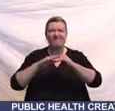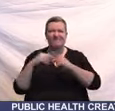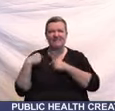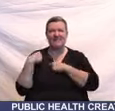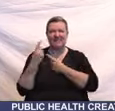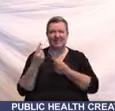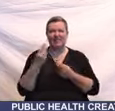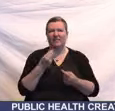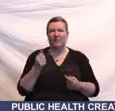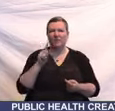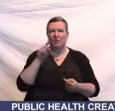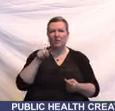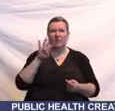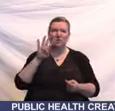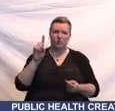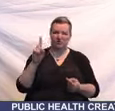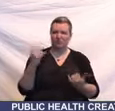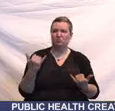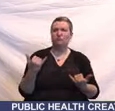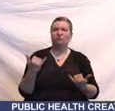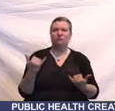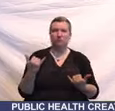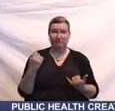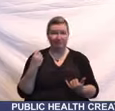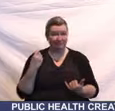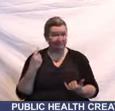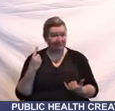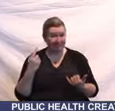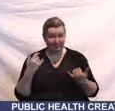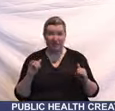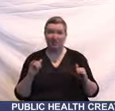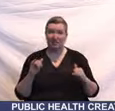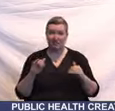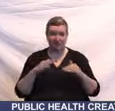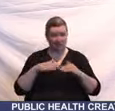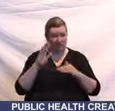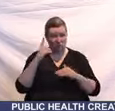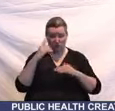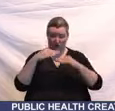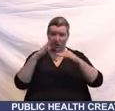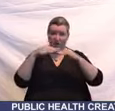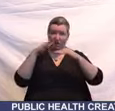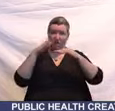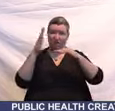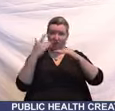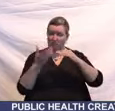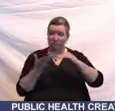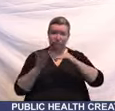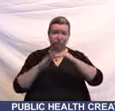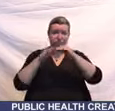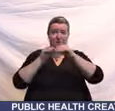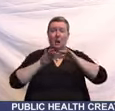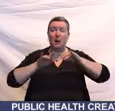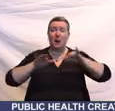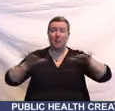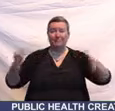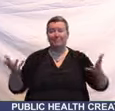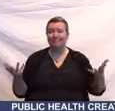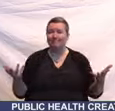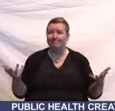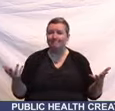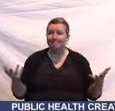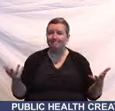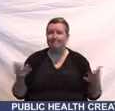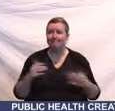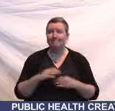at 1.41, it still denotes a significant progression of the virus. Now, to be sure,